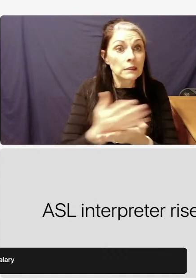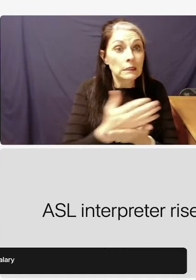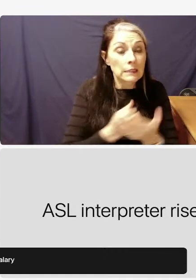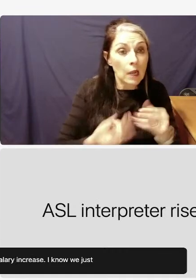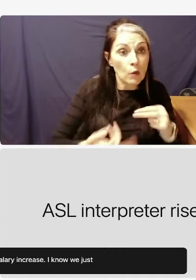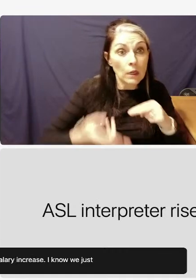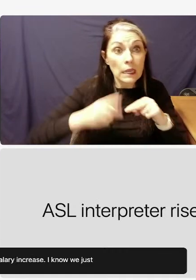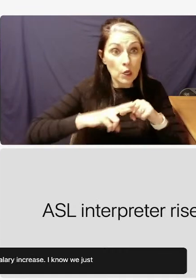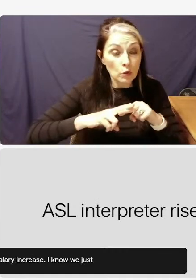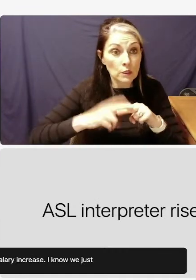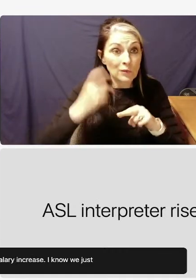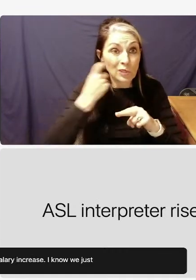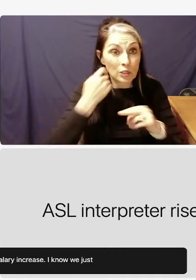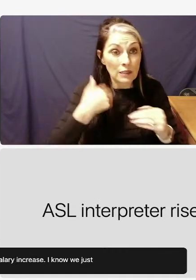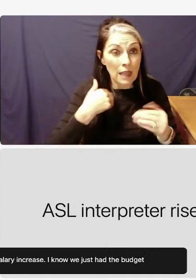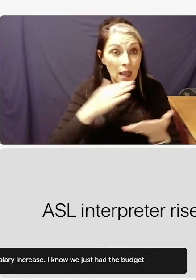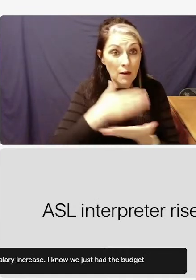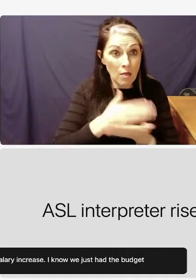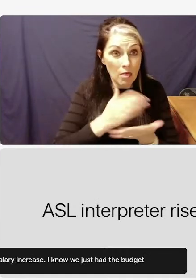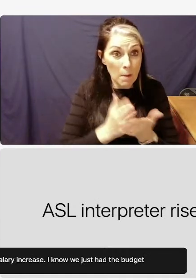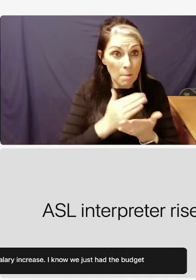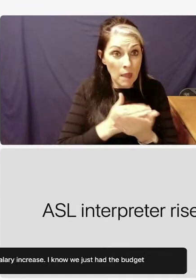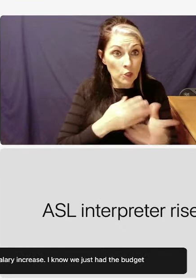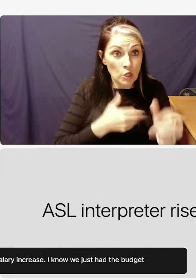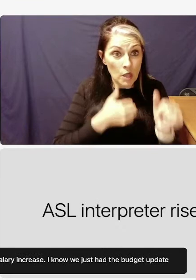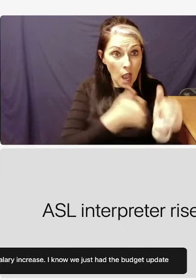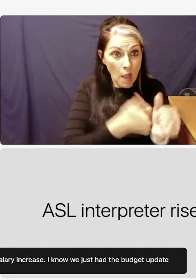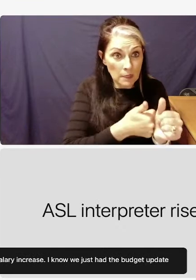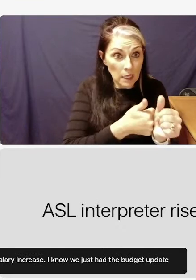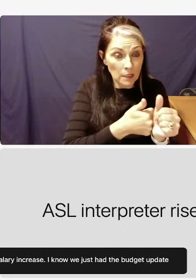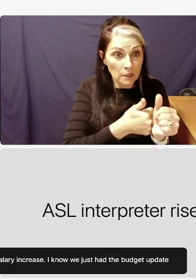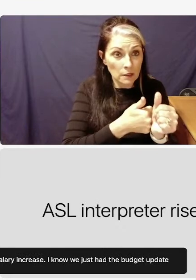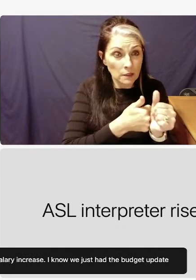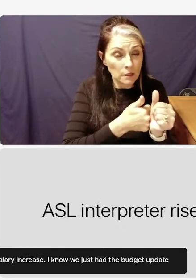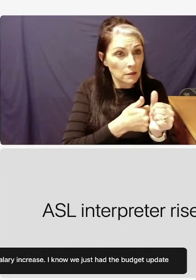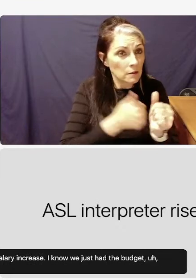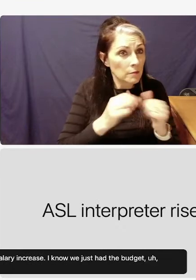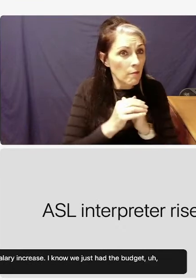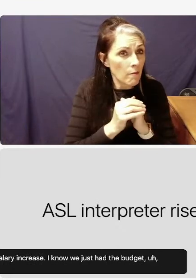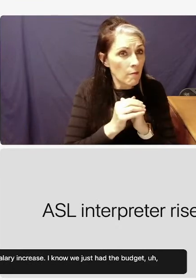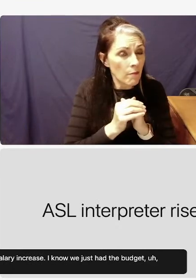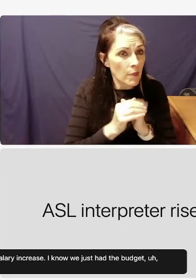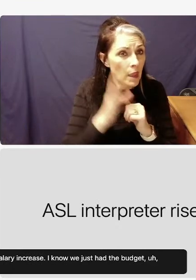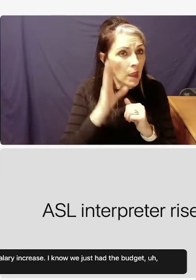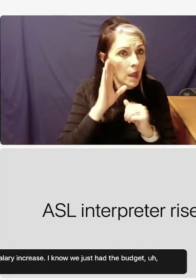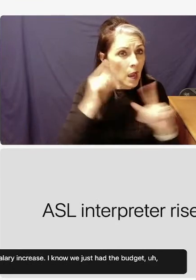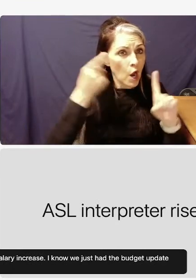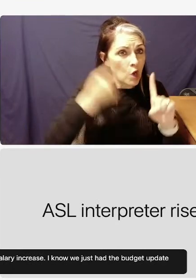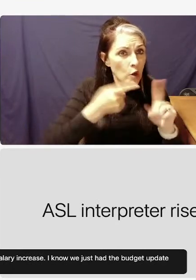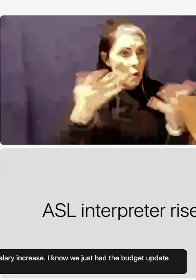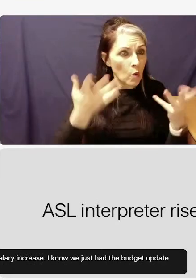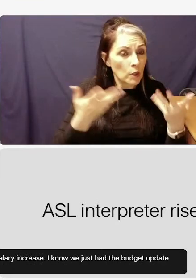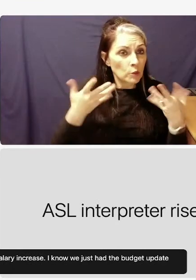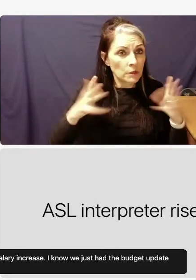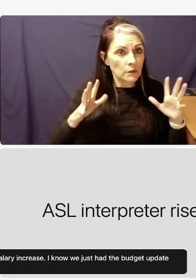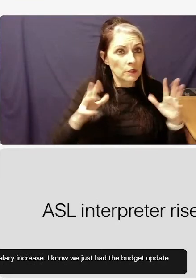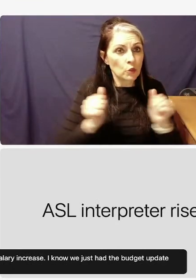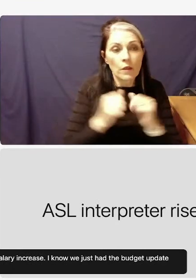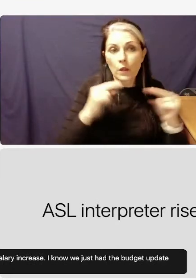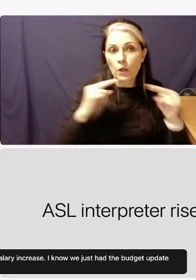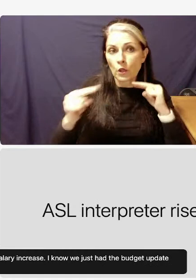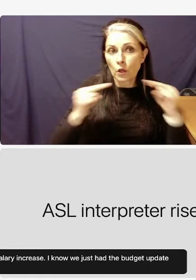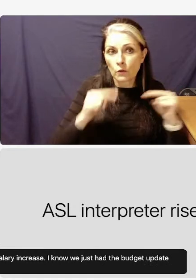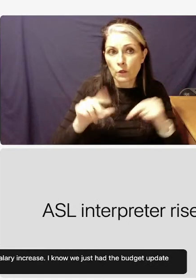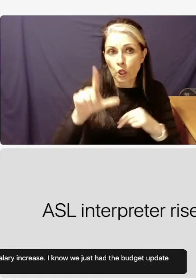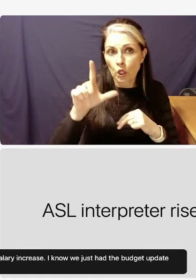had the budget uh update and um our goal is to be done with negotiations for